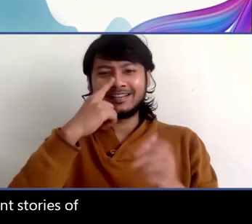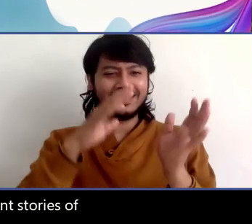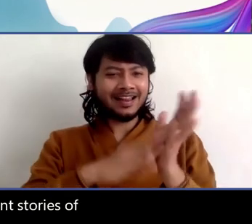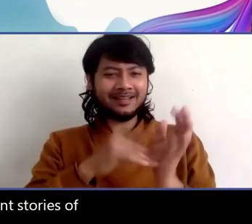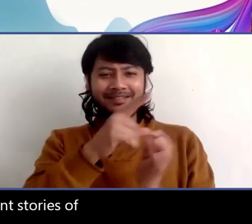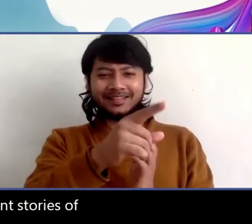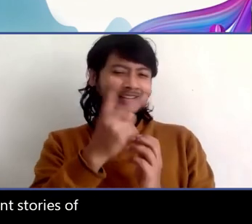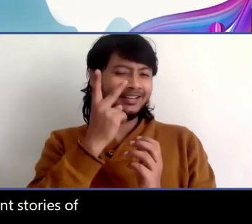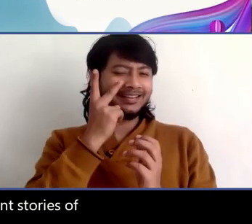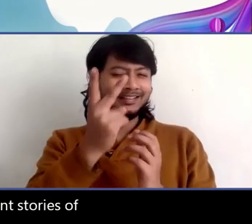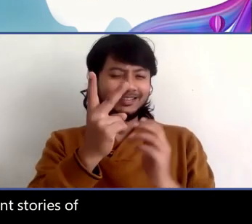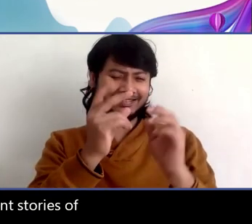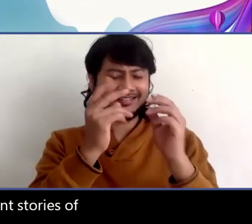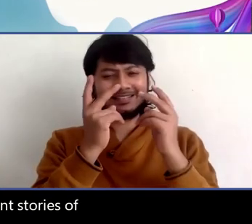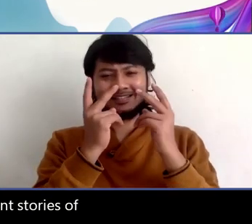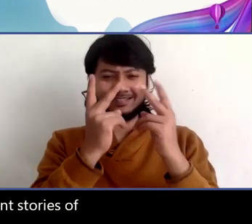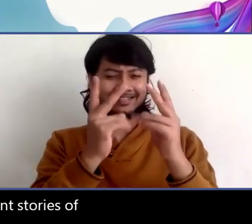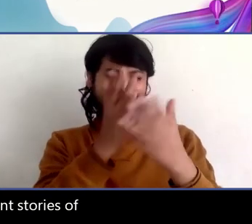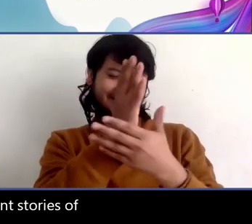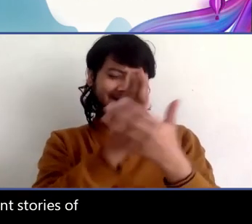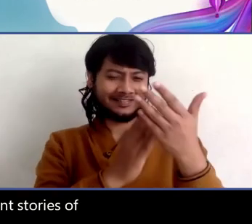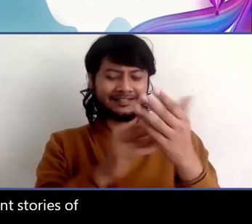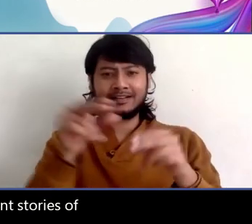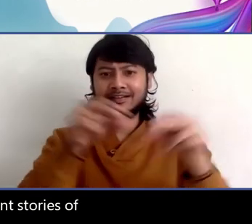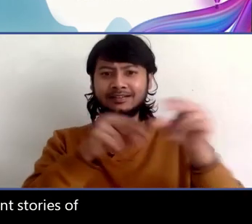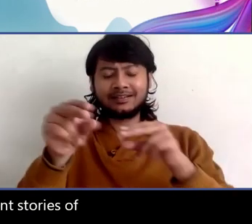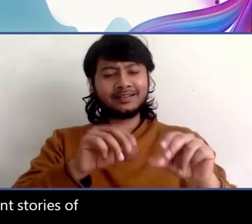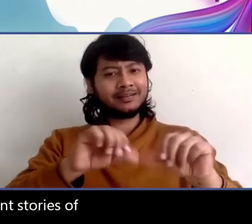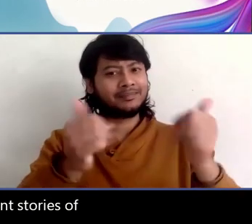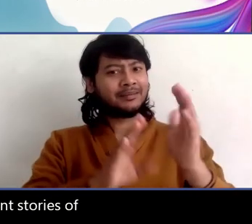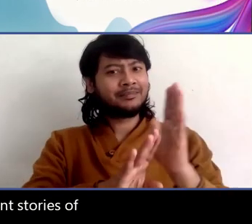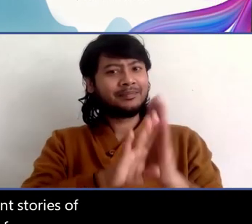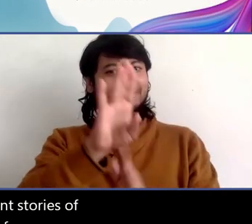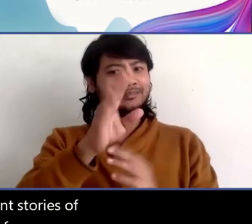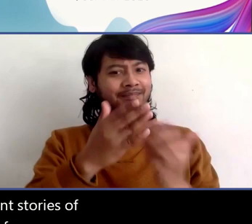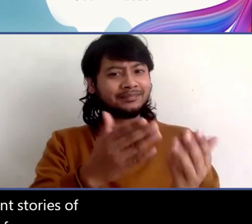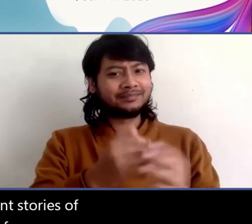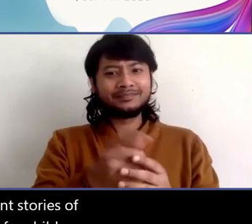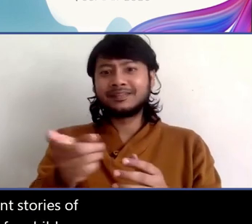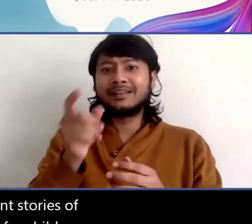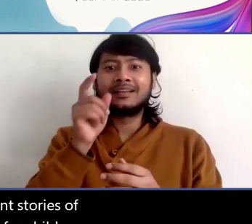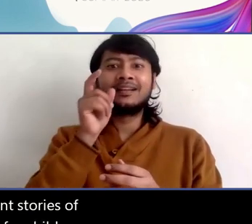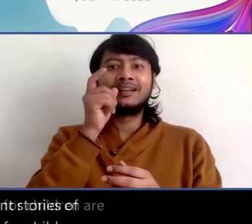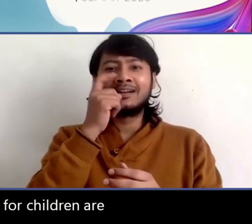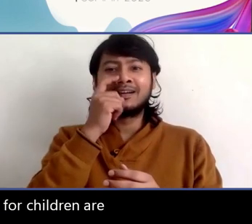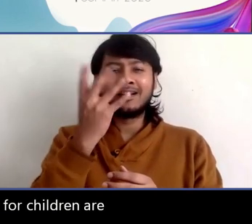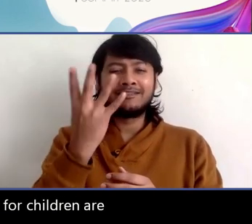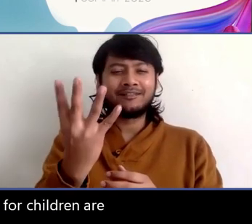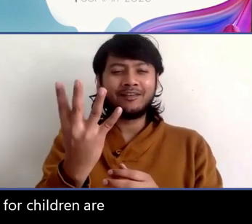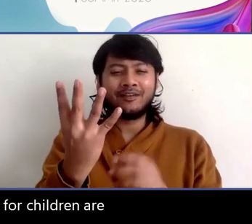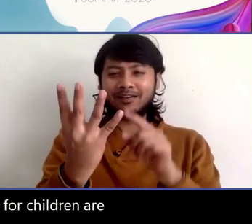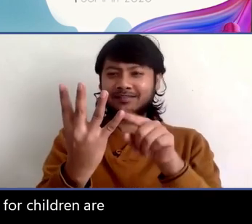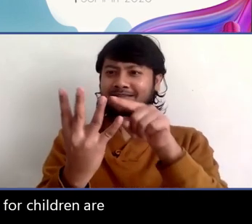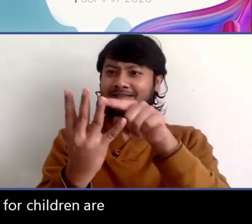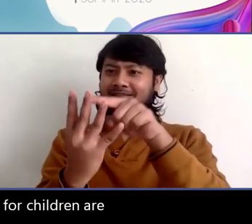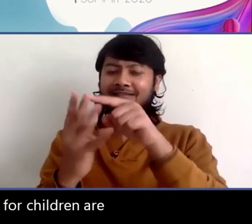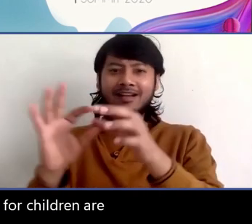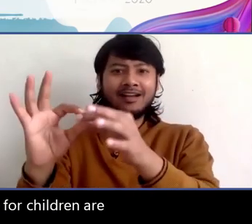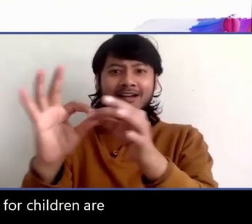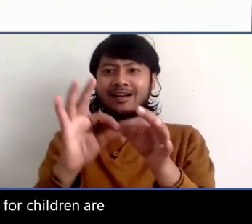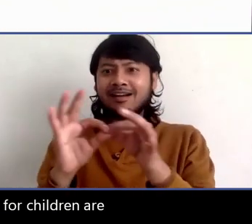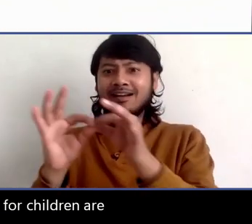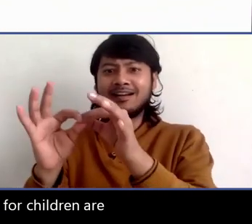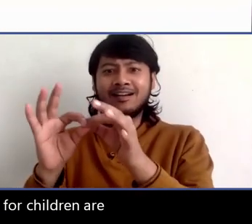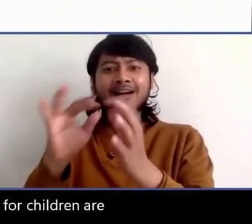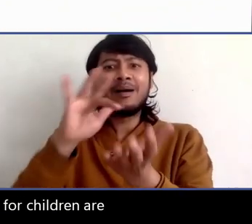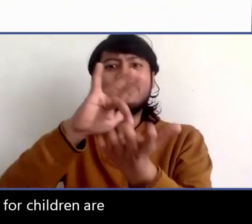from playing chess, to how four children are connected through what they are in different ways, and how the friendships